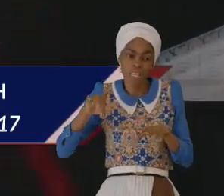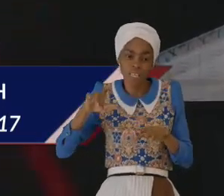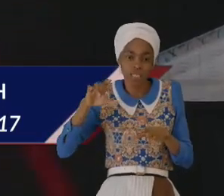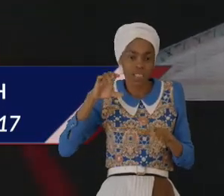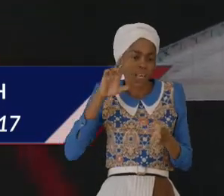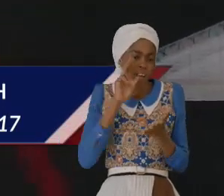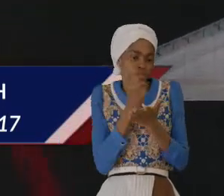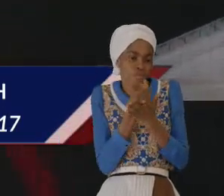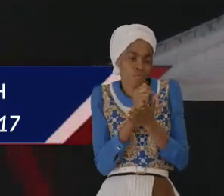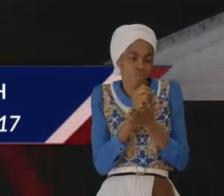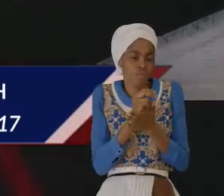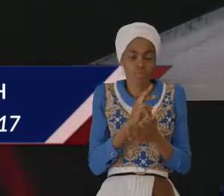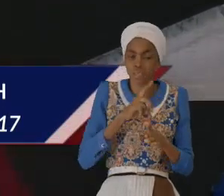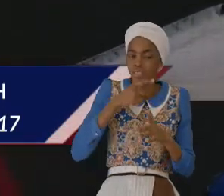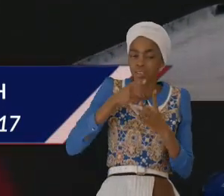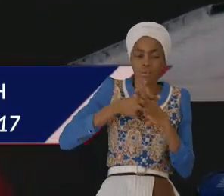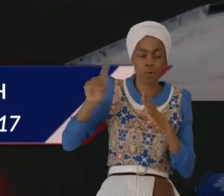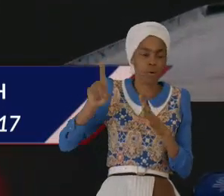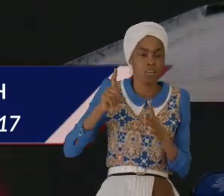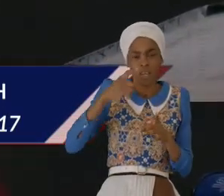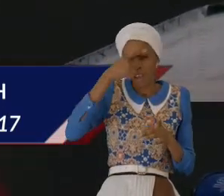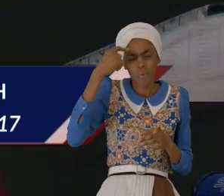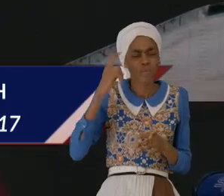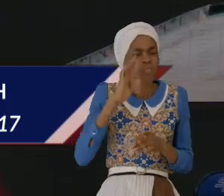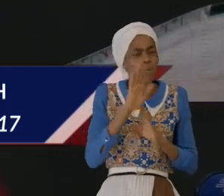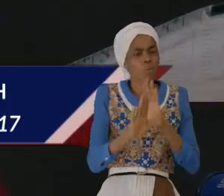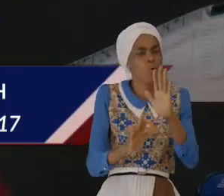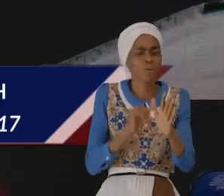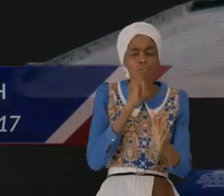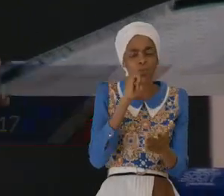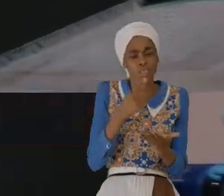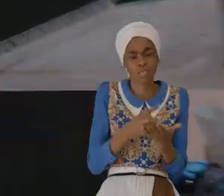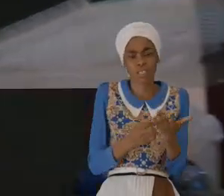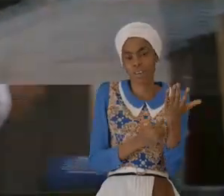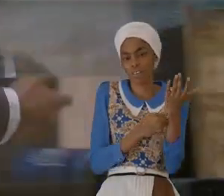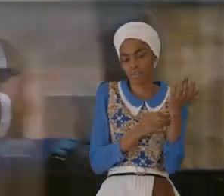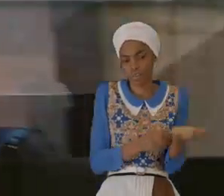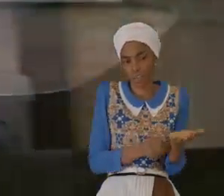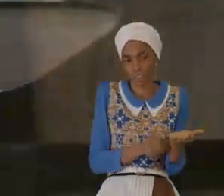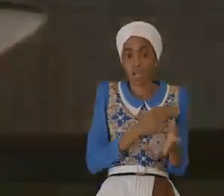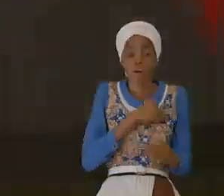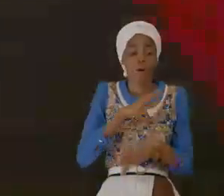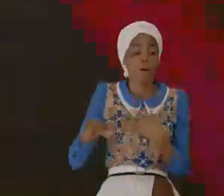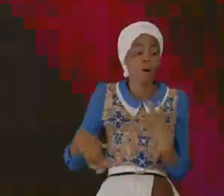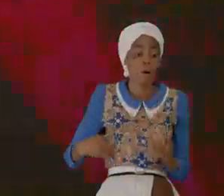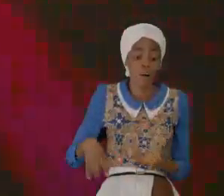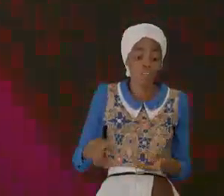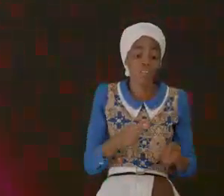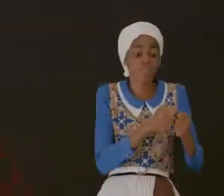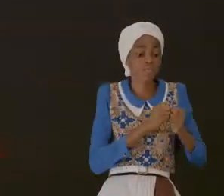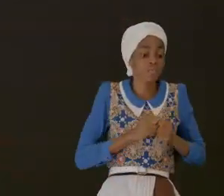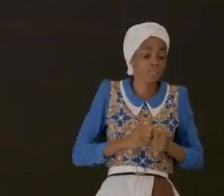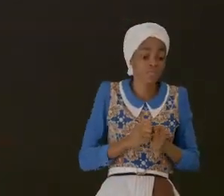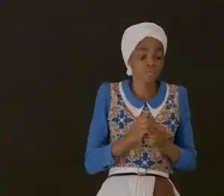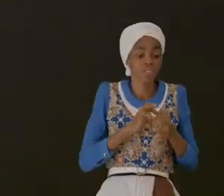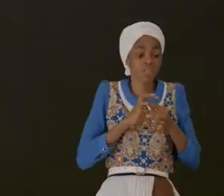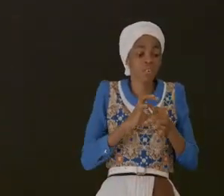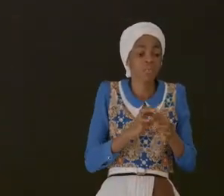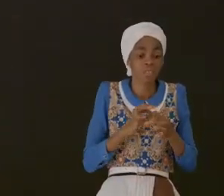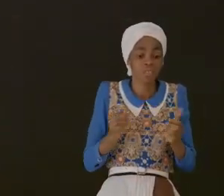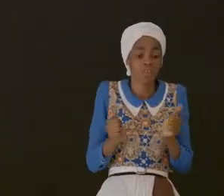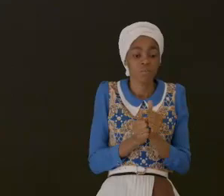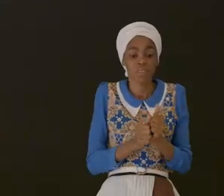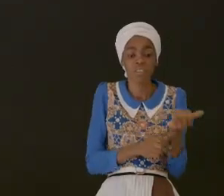Because they walk not in the flesh. And all the association with, you know, evil people,